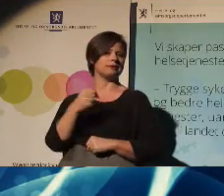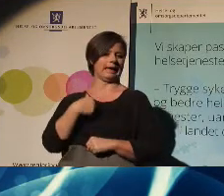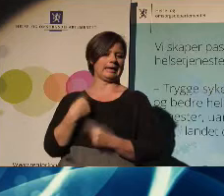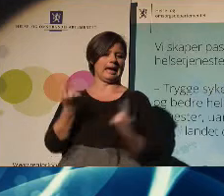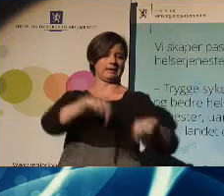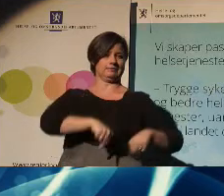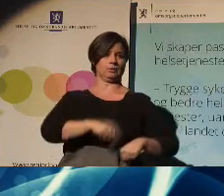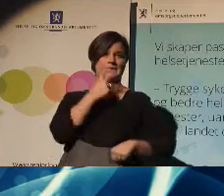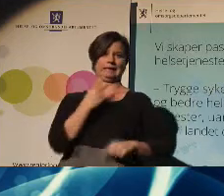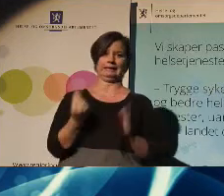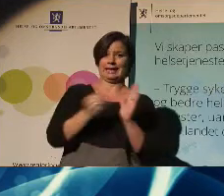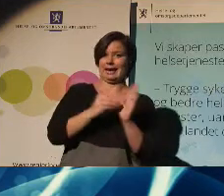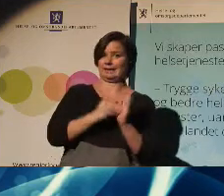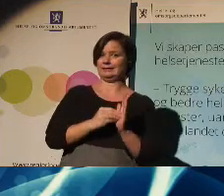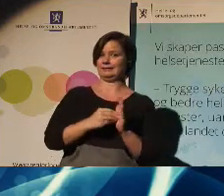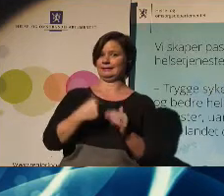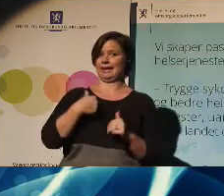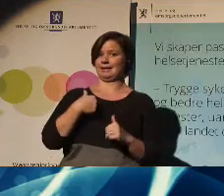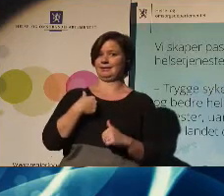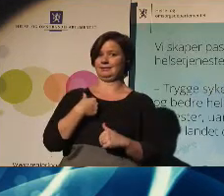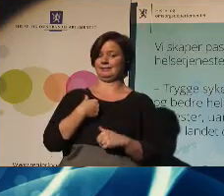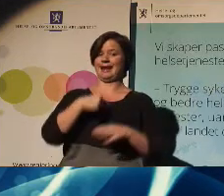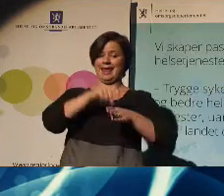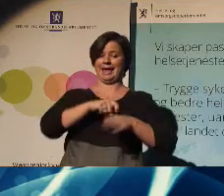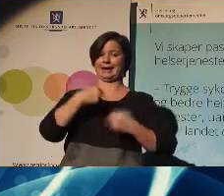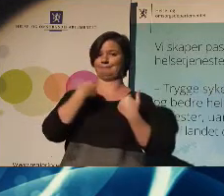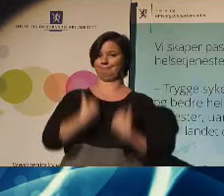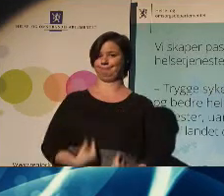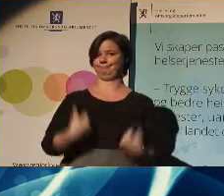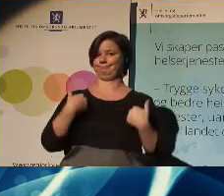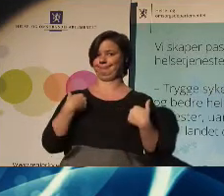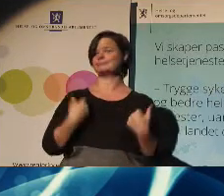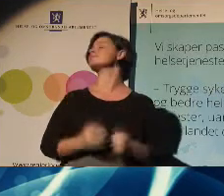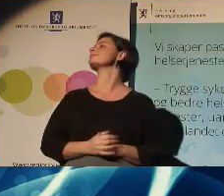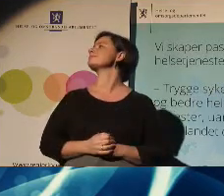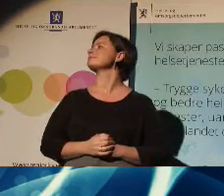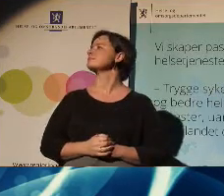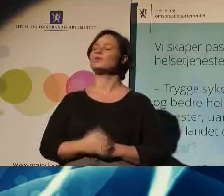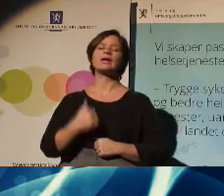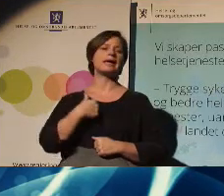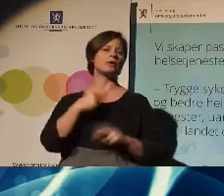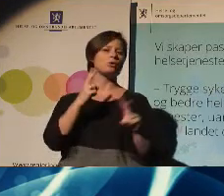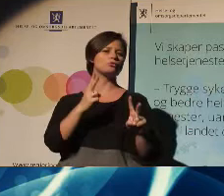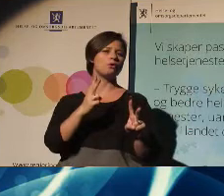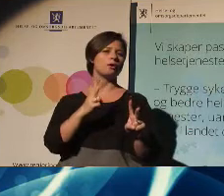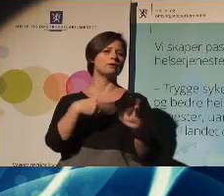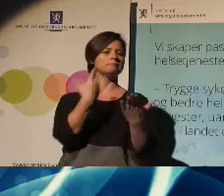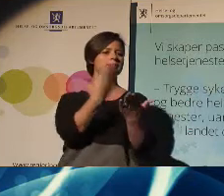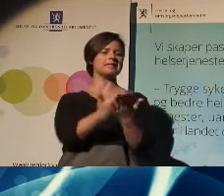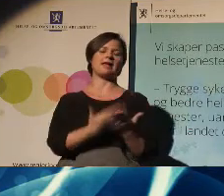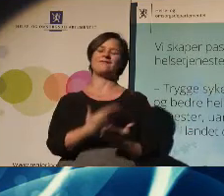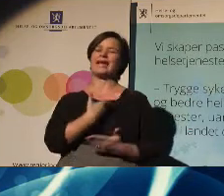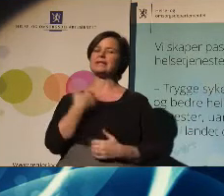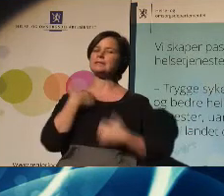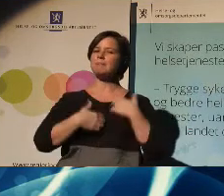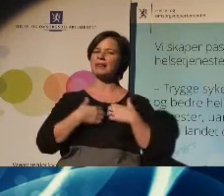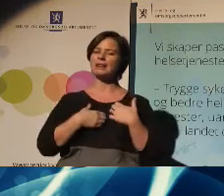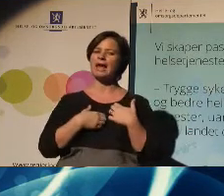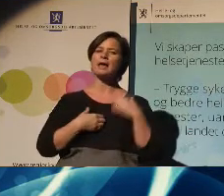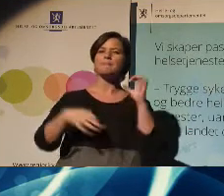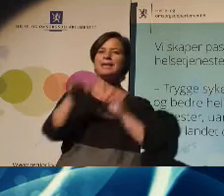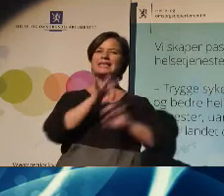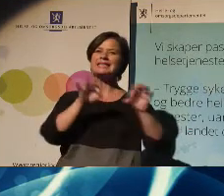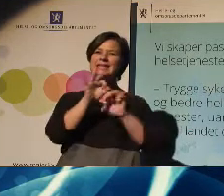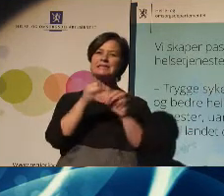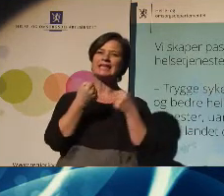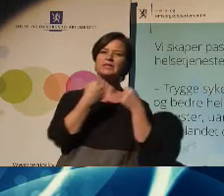I'm a doctor. I work at a university medical center. What I'm going to present is an exciting healthcare initiative. Some people think it is a company